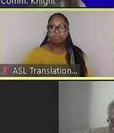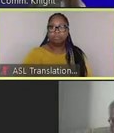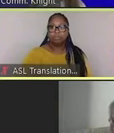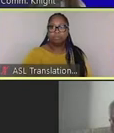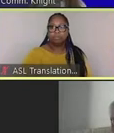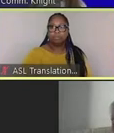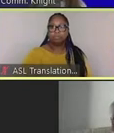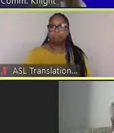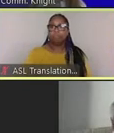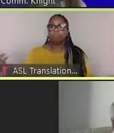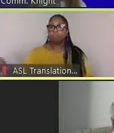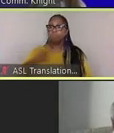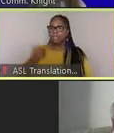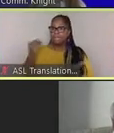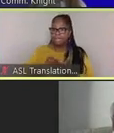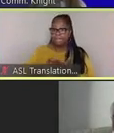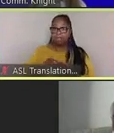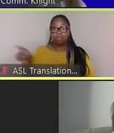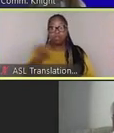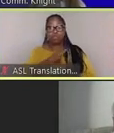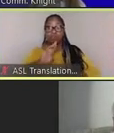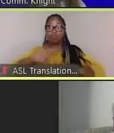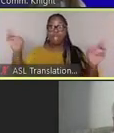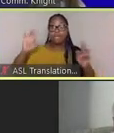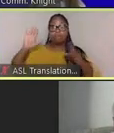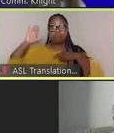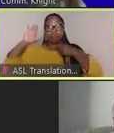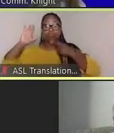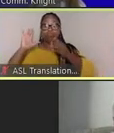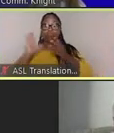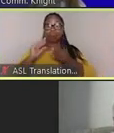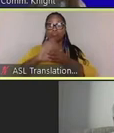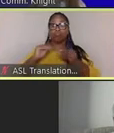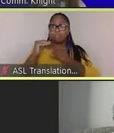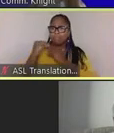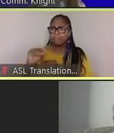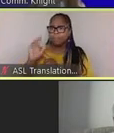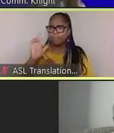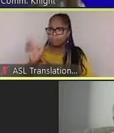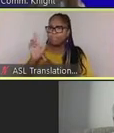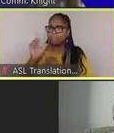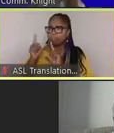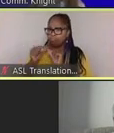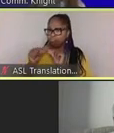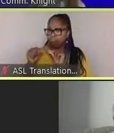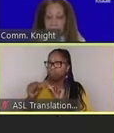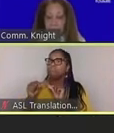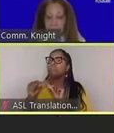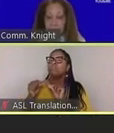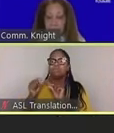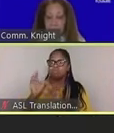Again, we ask those who are testifying to limit their remarks to 3 minutes, after which you will be